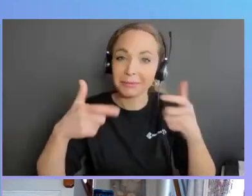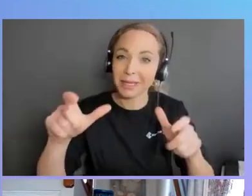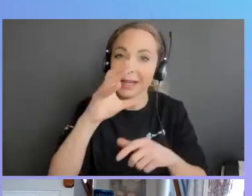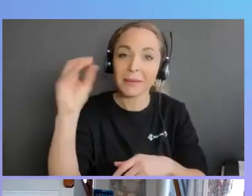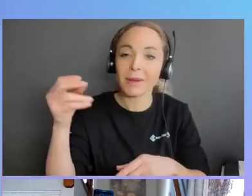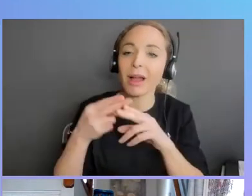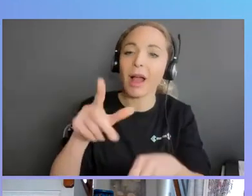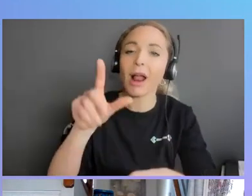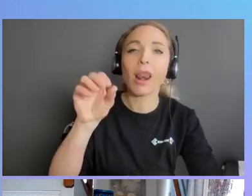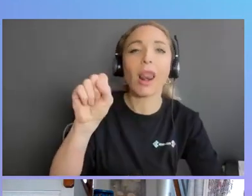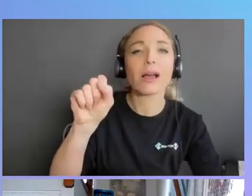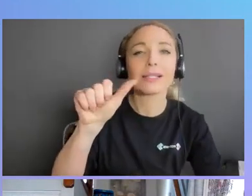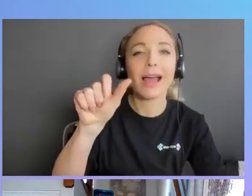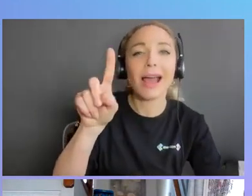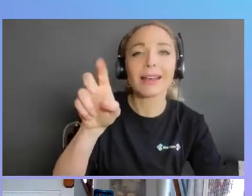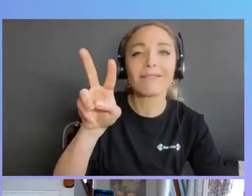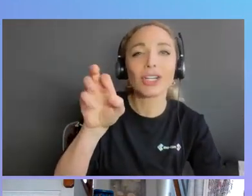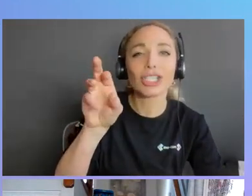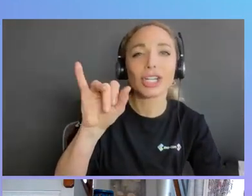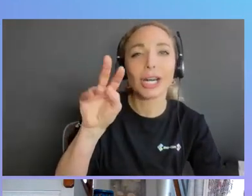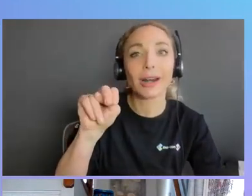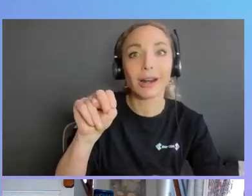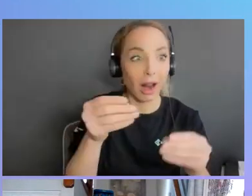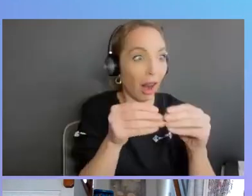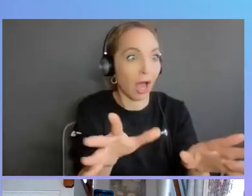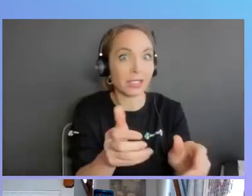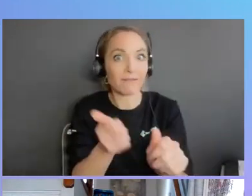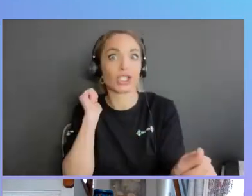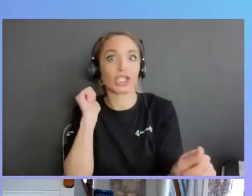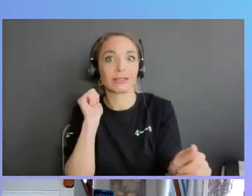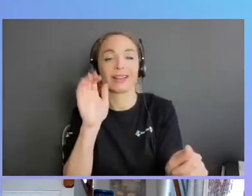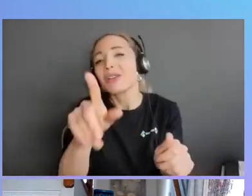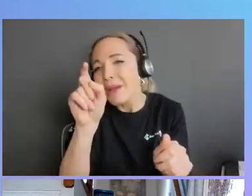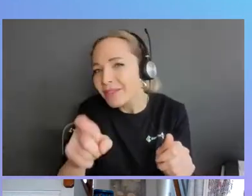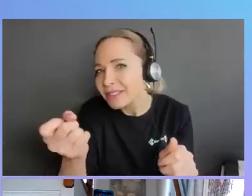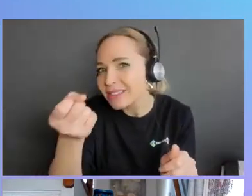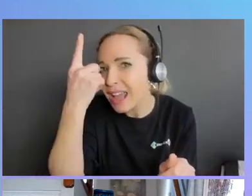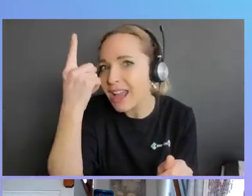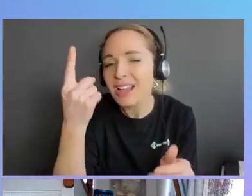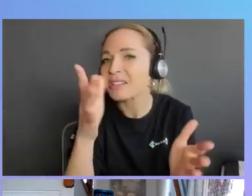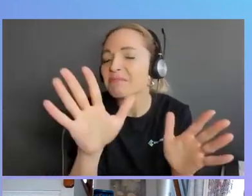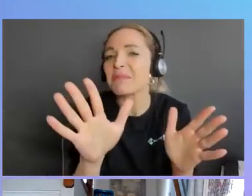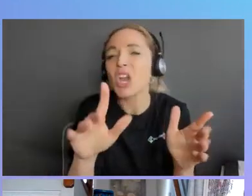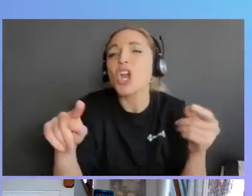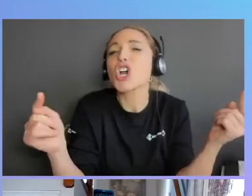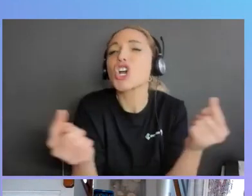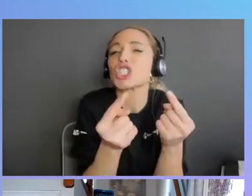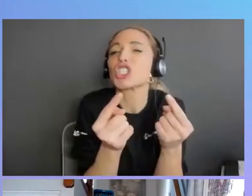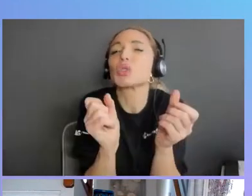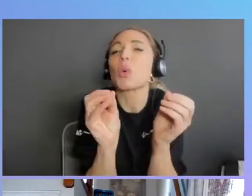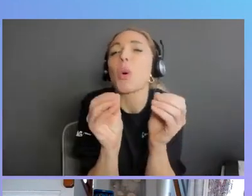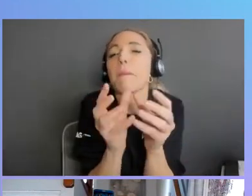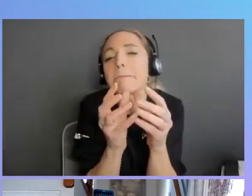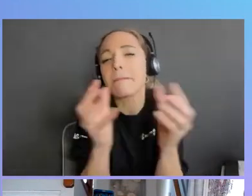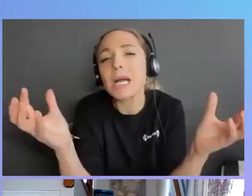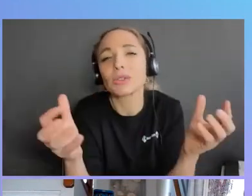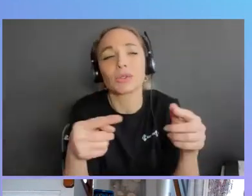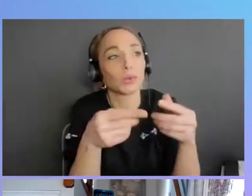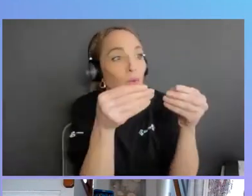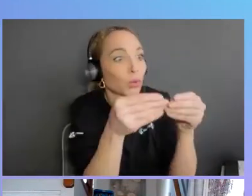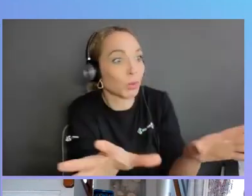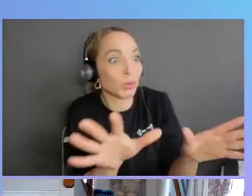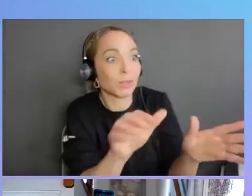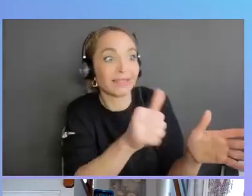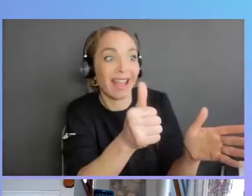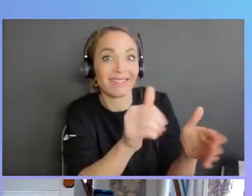idea that it hurts twice as much to lose something as it feels good to gain something. So it hurts twice as much to lose